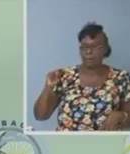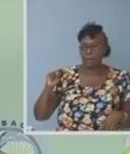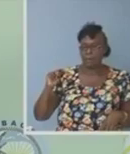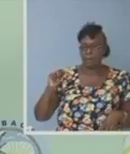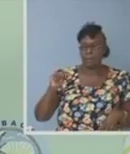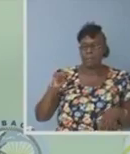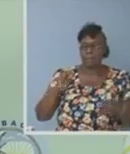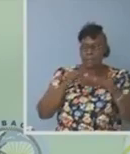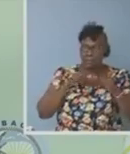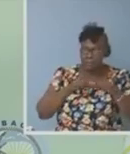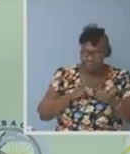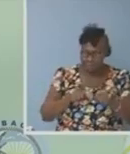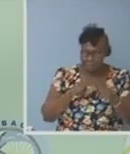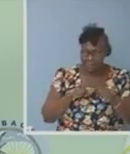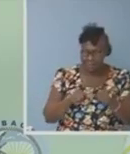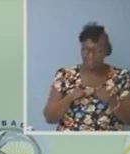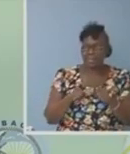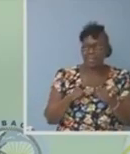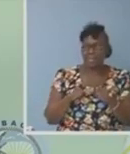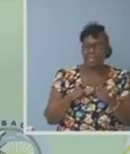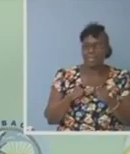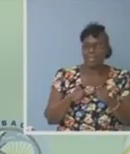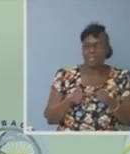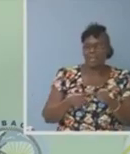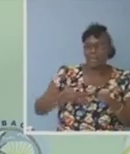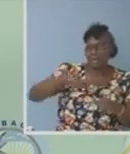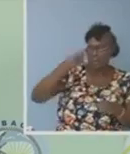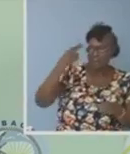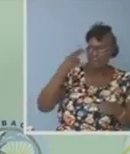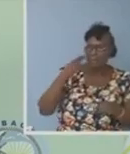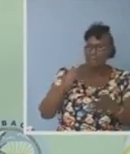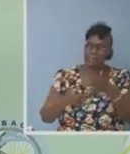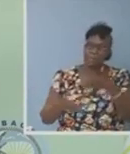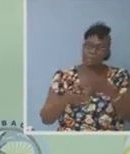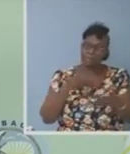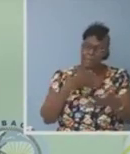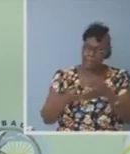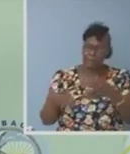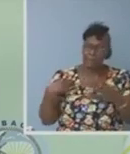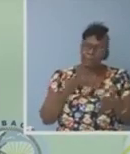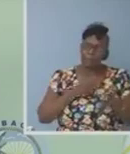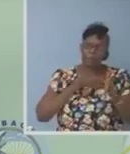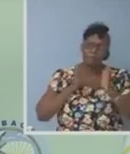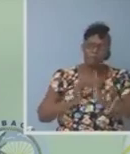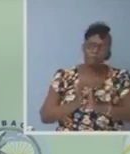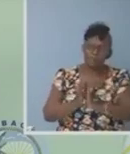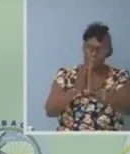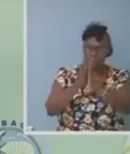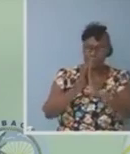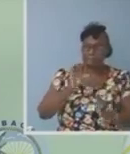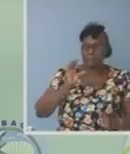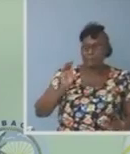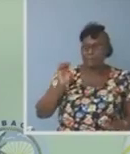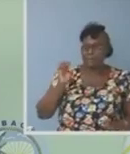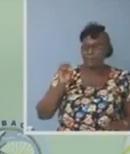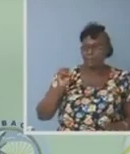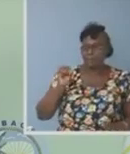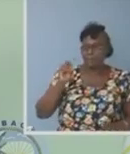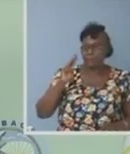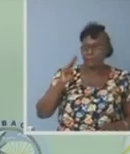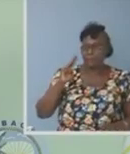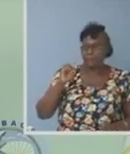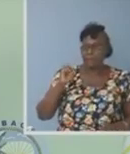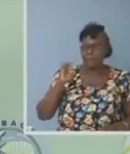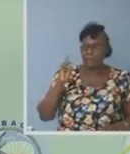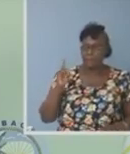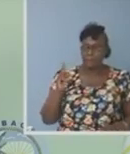in the midst of the COVID-19 pandemic. As a Tobago representative on the Finance Committee